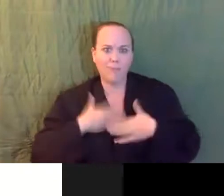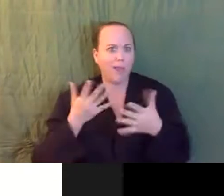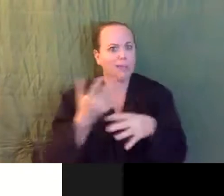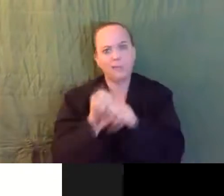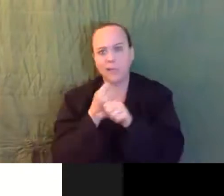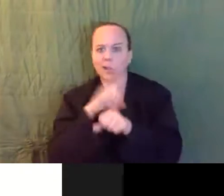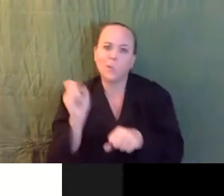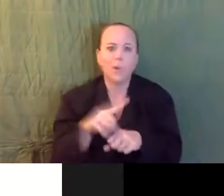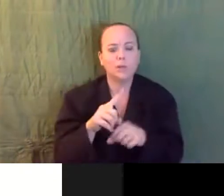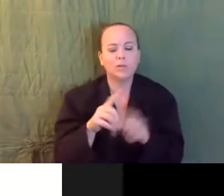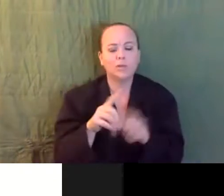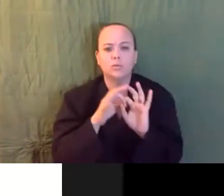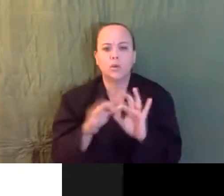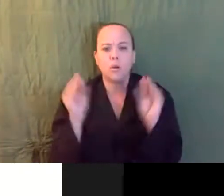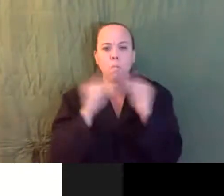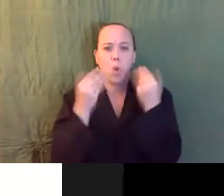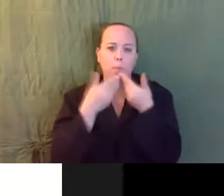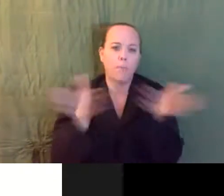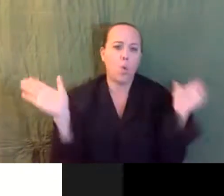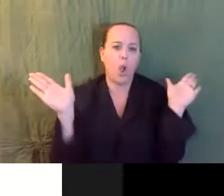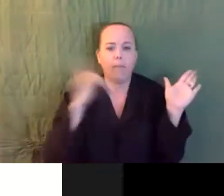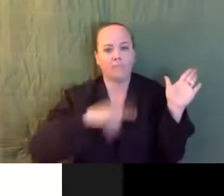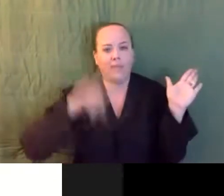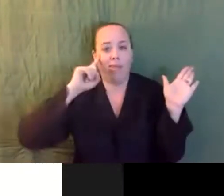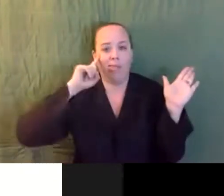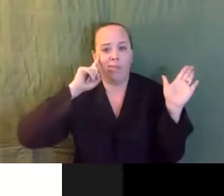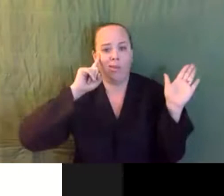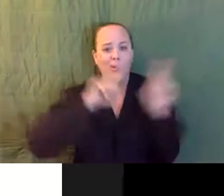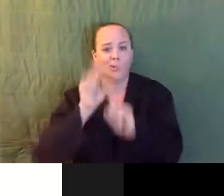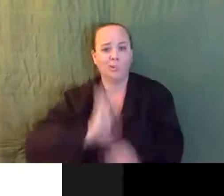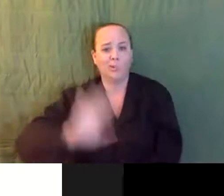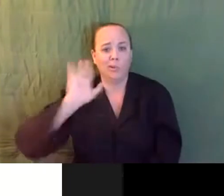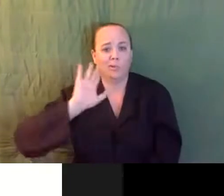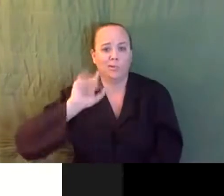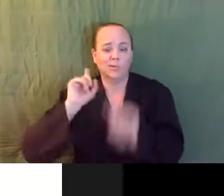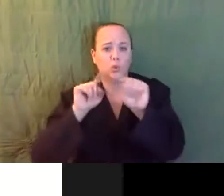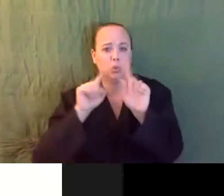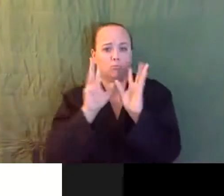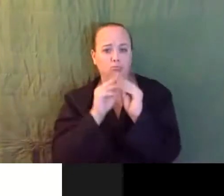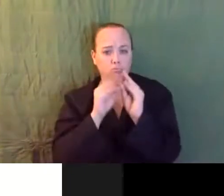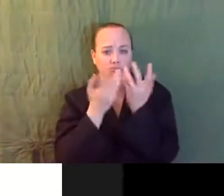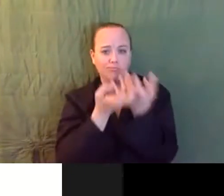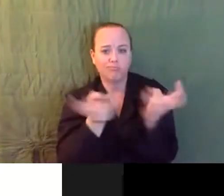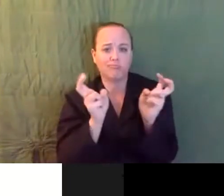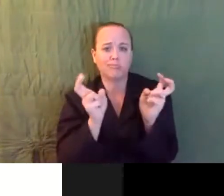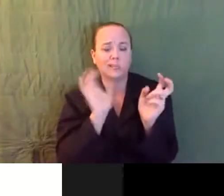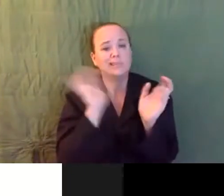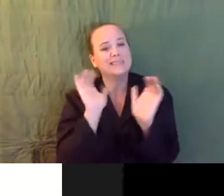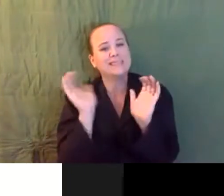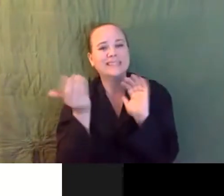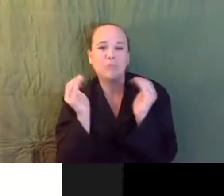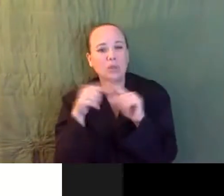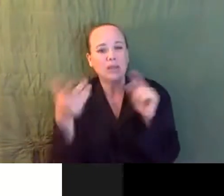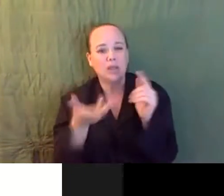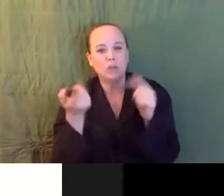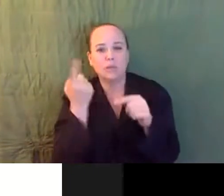question more broad, because I also know in the past I attended a forum similar to this once, and someone